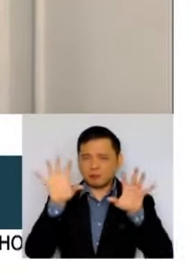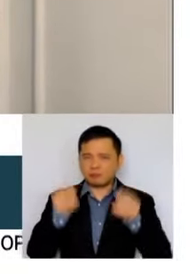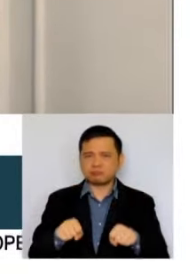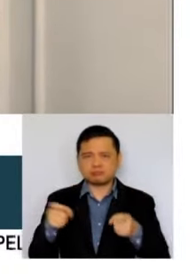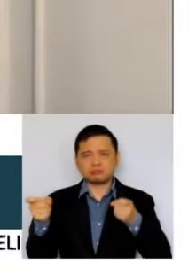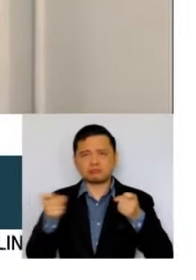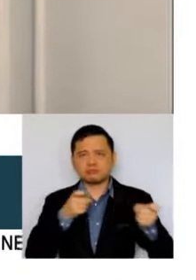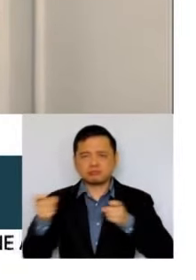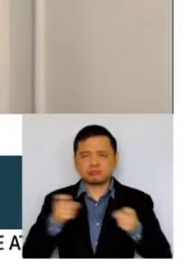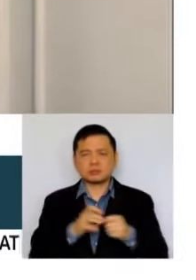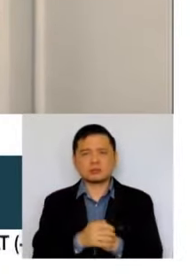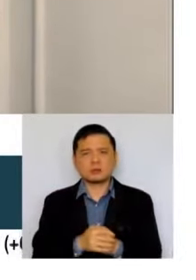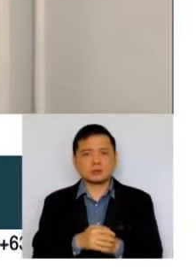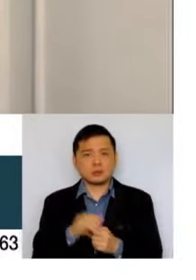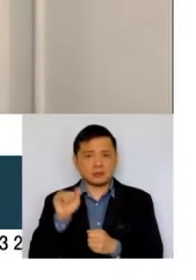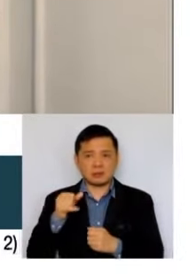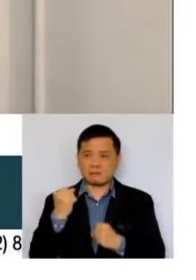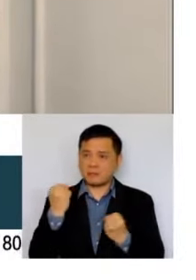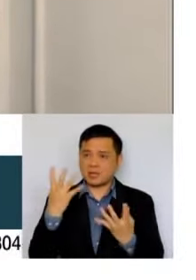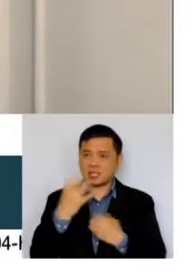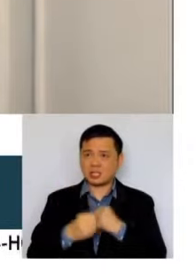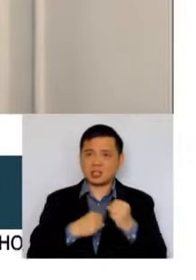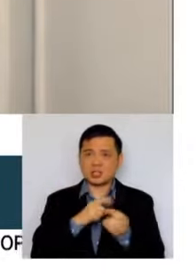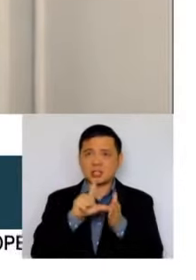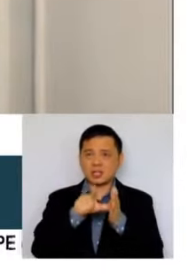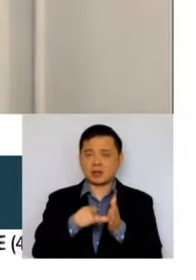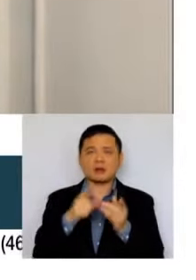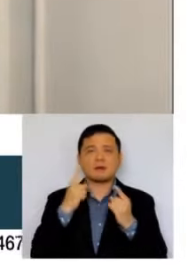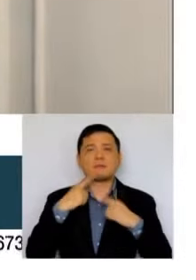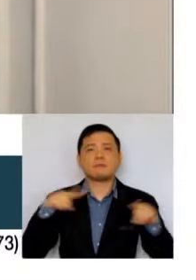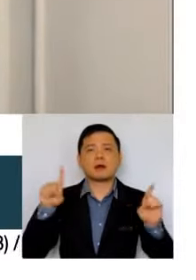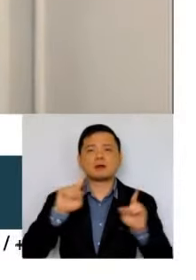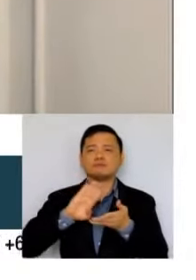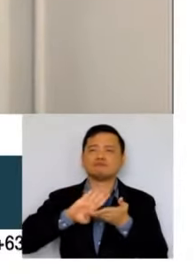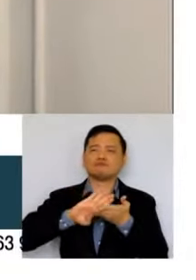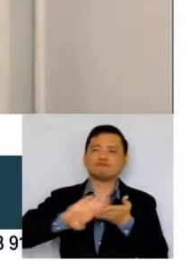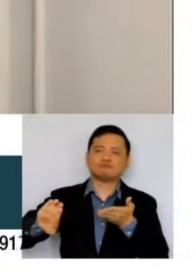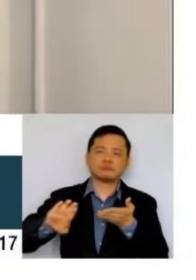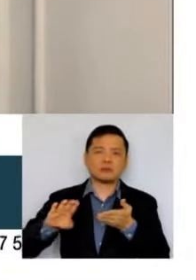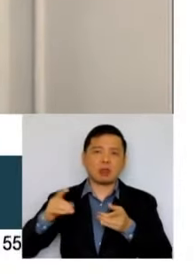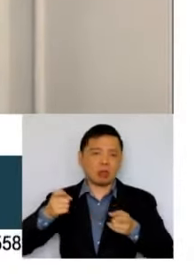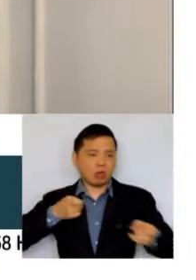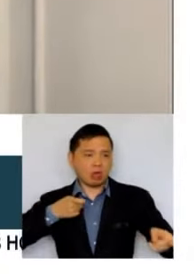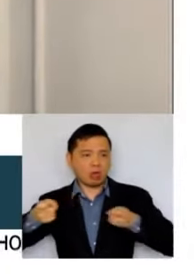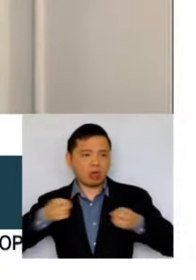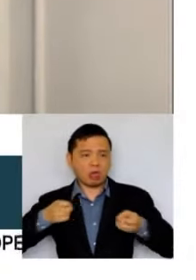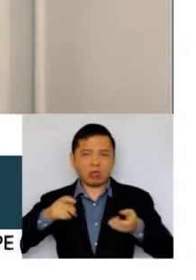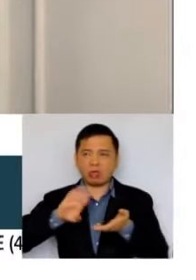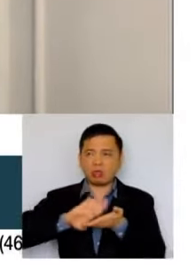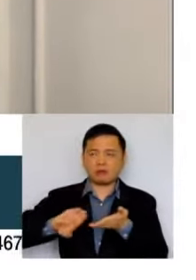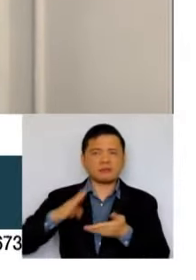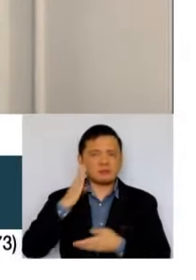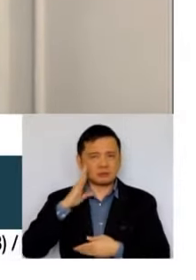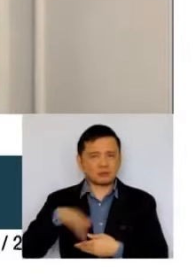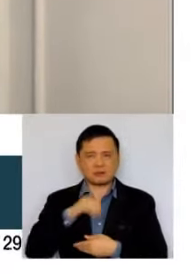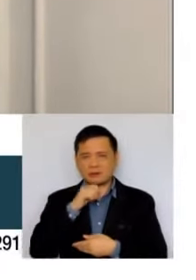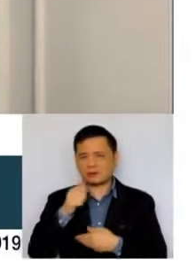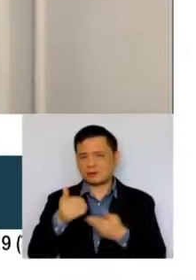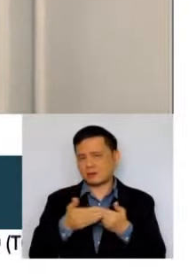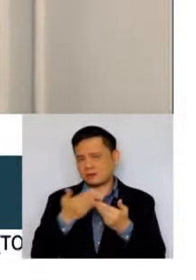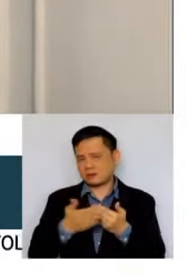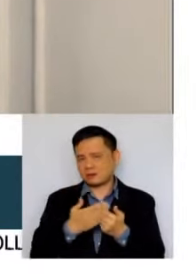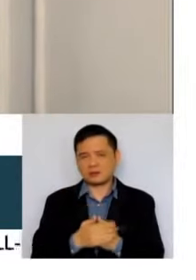out that dictator. And in that struggle, we know that it's not going to be easy. We know that we will continue